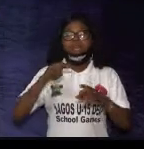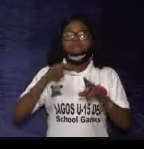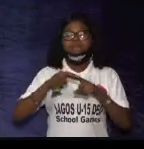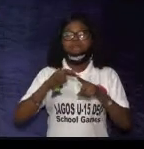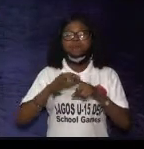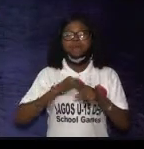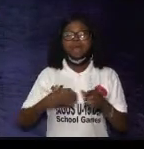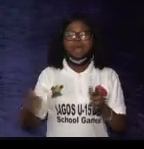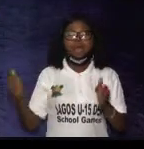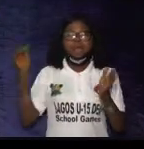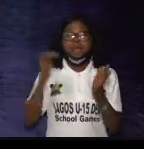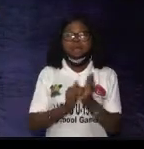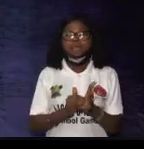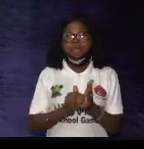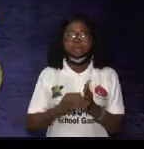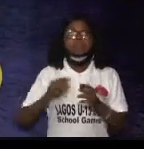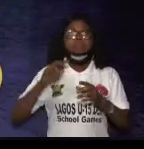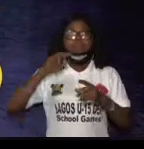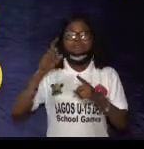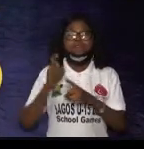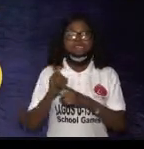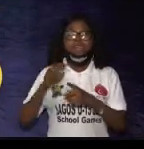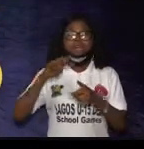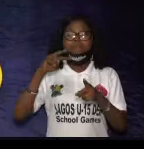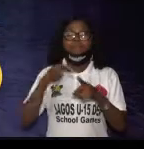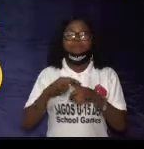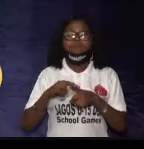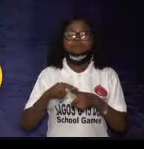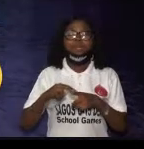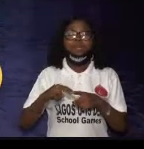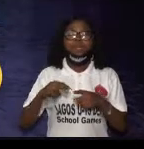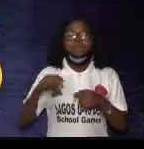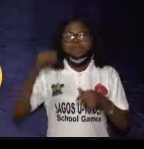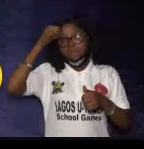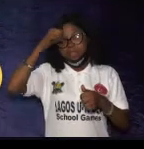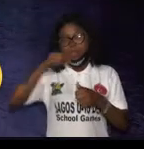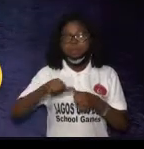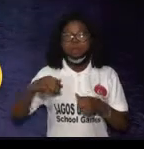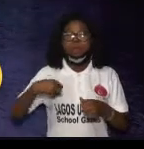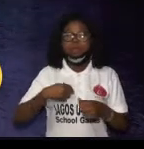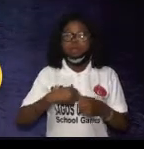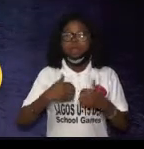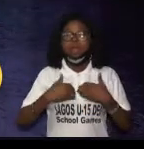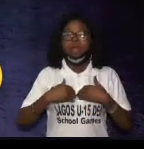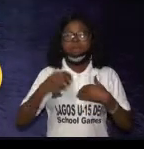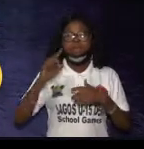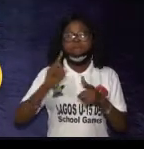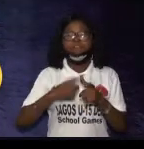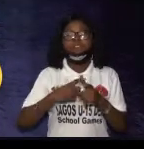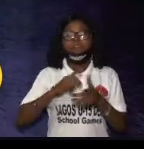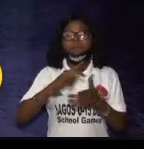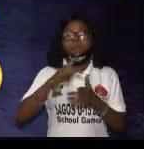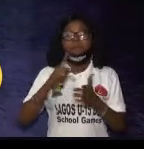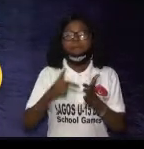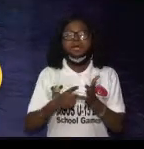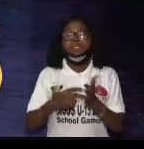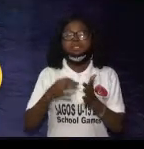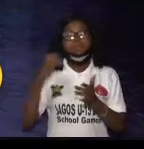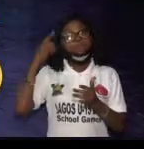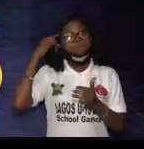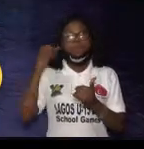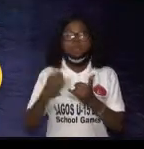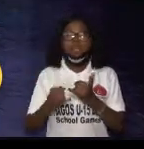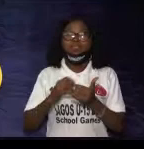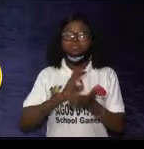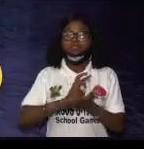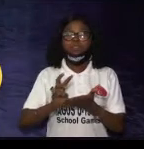verbs. I repeat, phrasal verbs. Remember we had the first part last week.